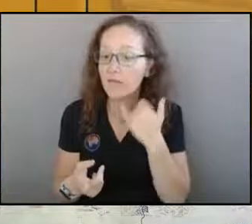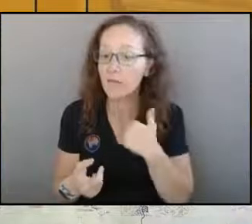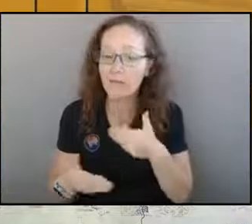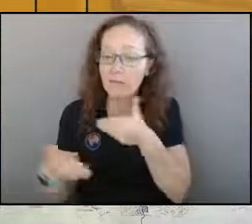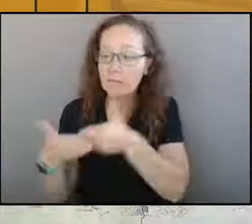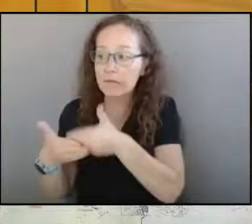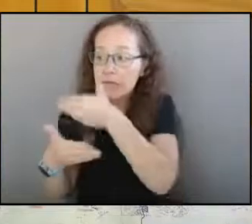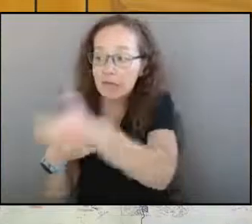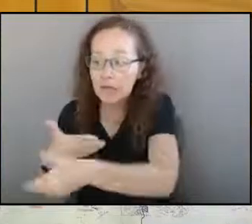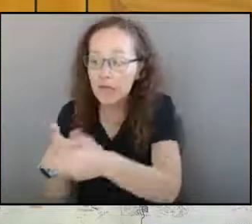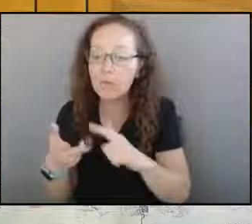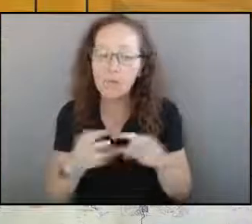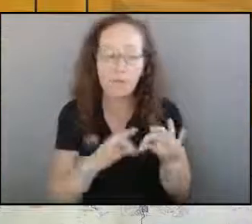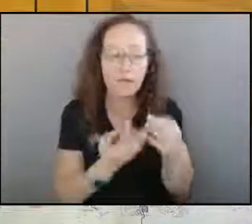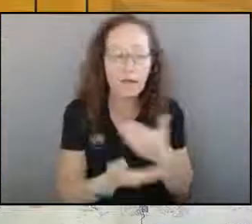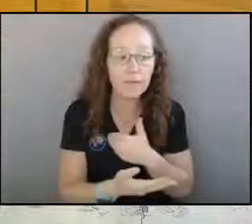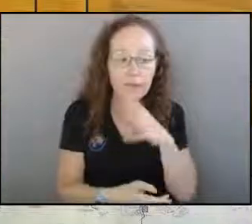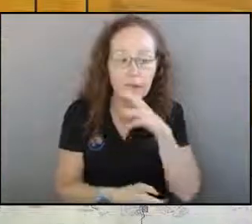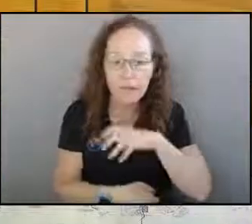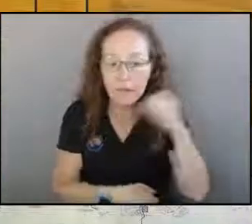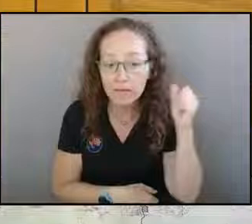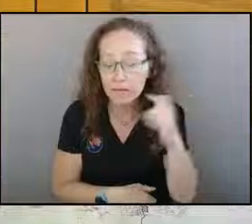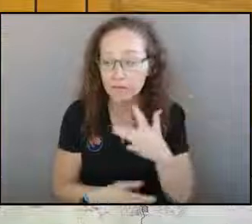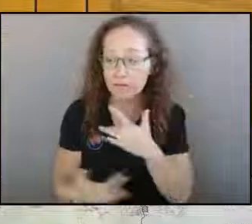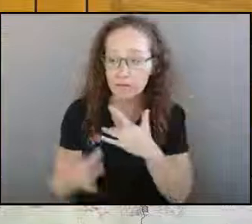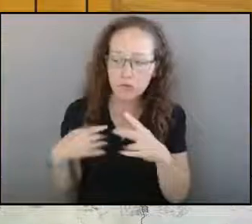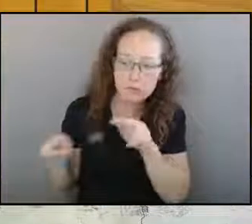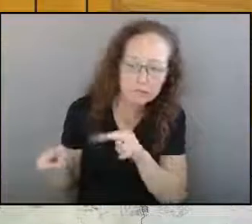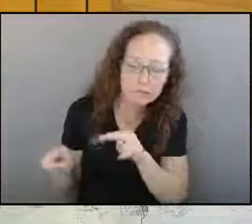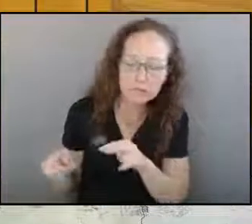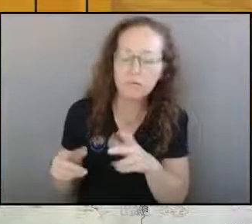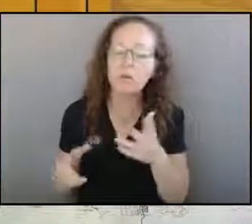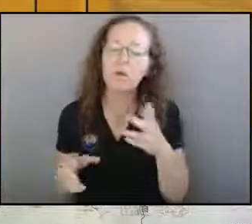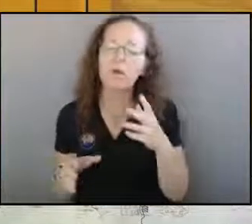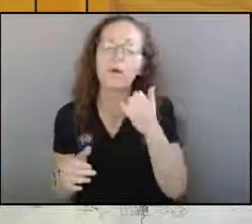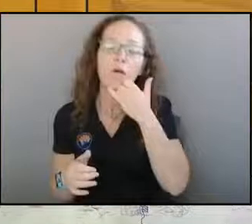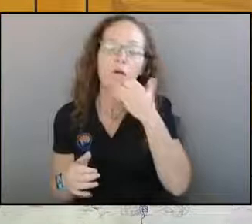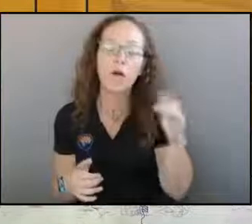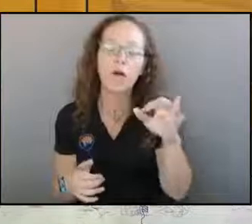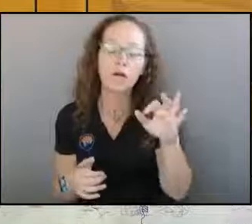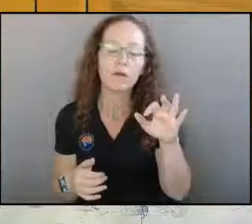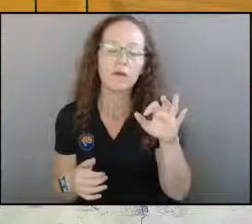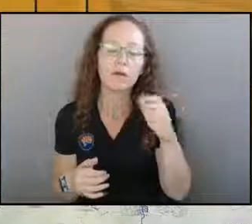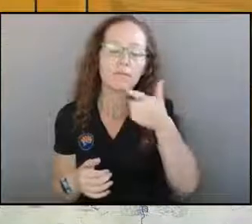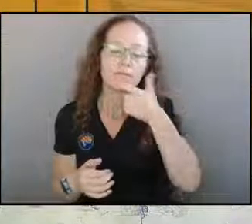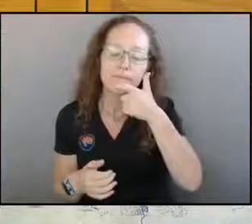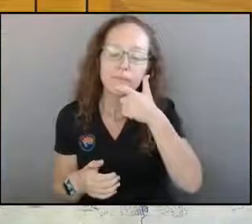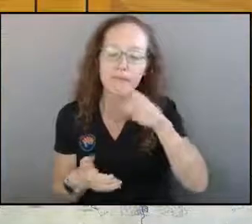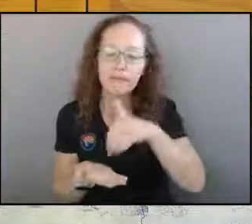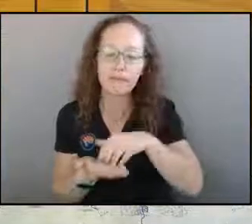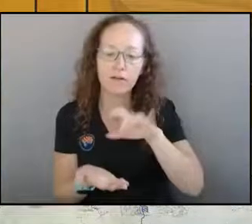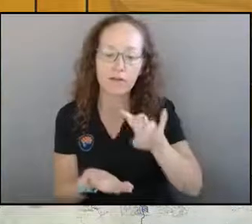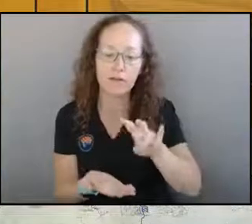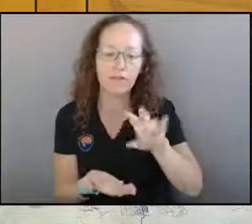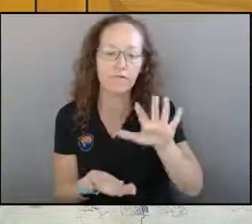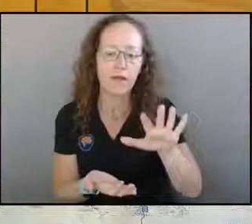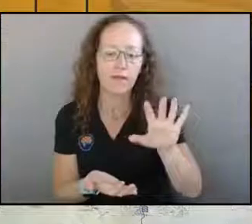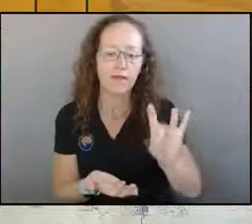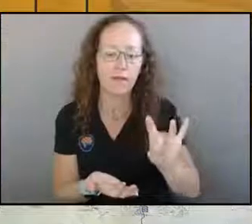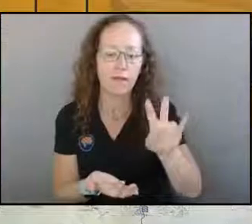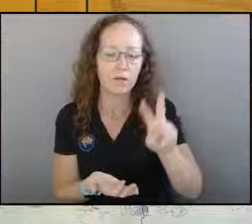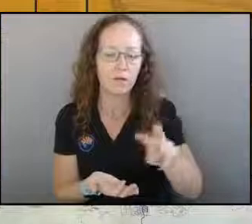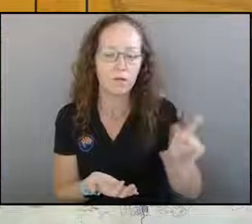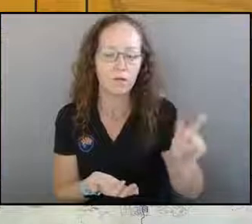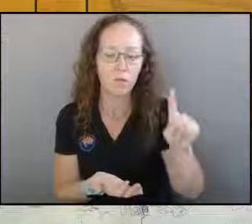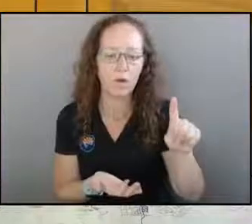please call our dispatch center at 758-2217, and we will gladly send law enforcement out to check on them,